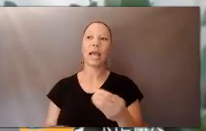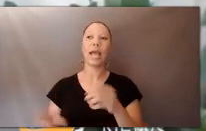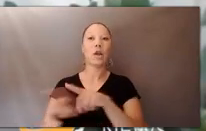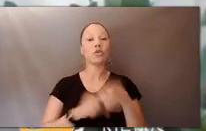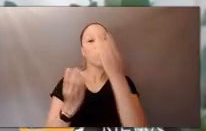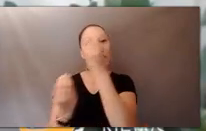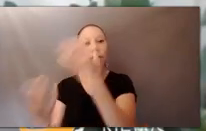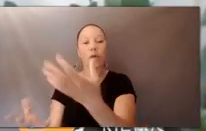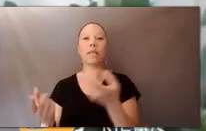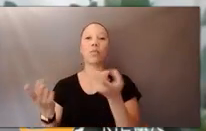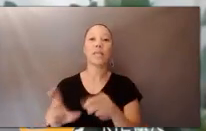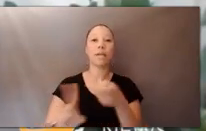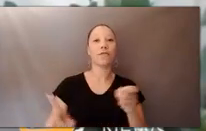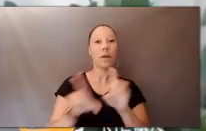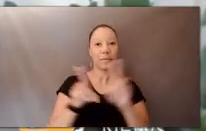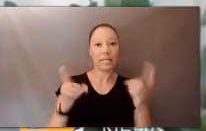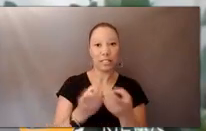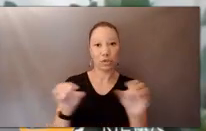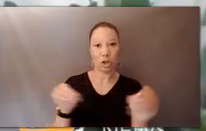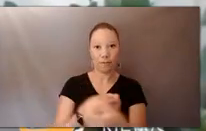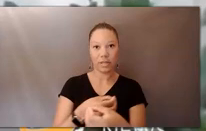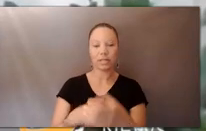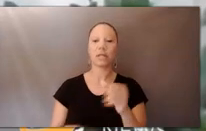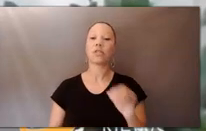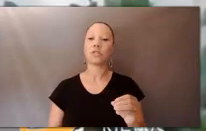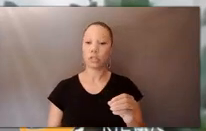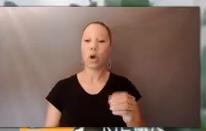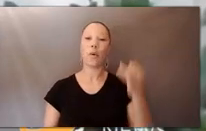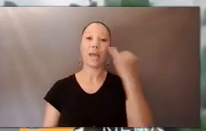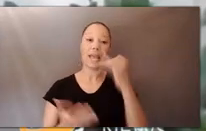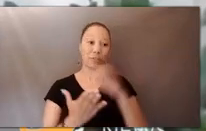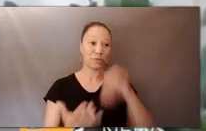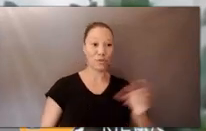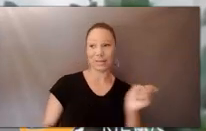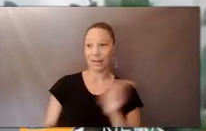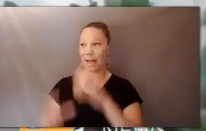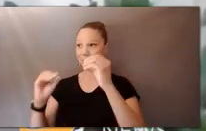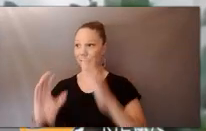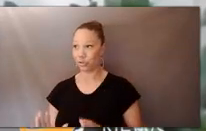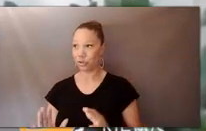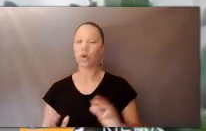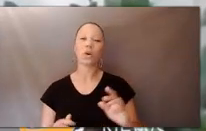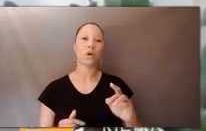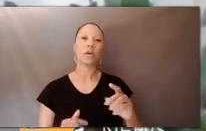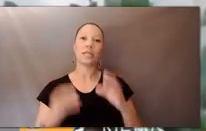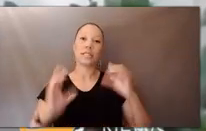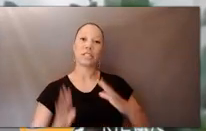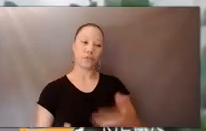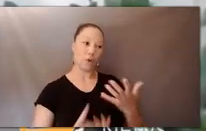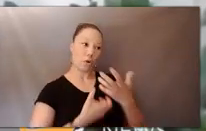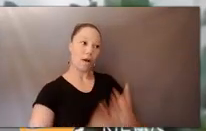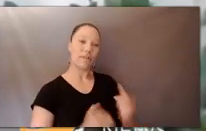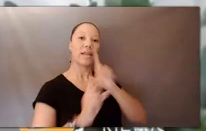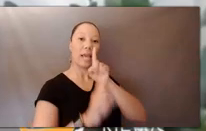that when students talk to them, the teachers are confident that they're giving right information and right supports. And now